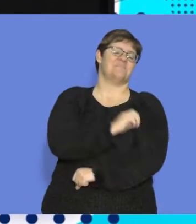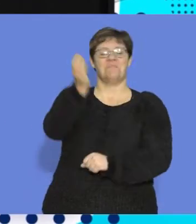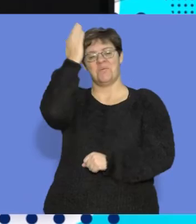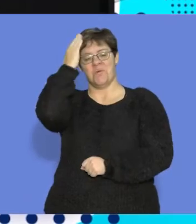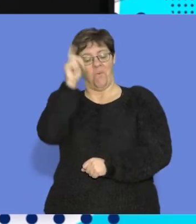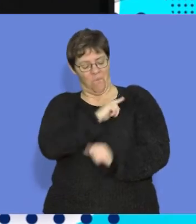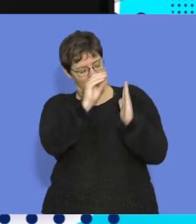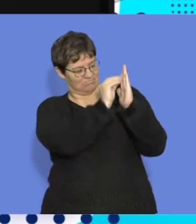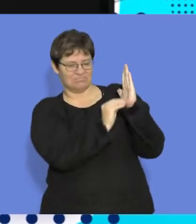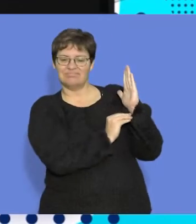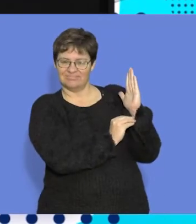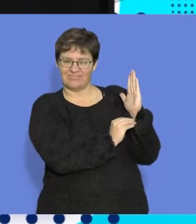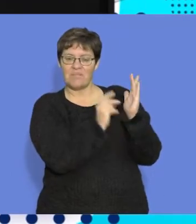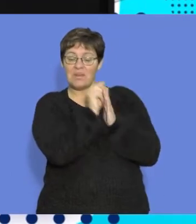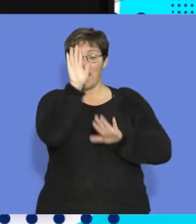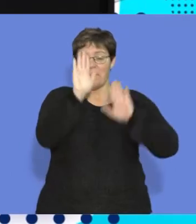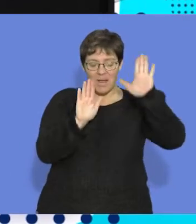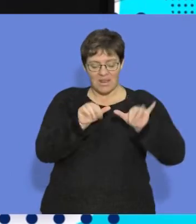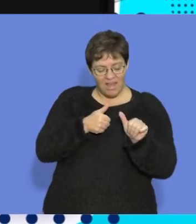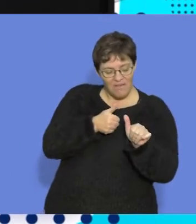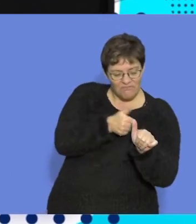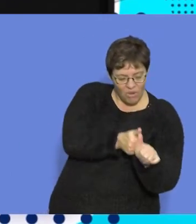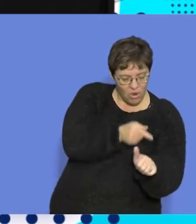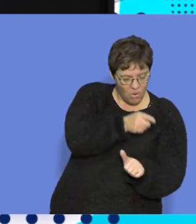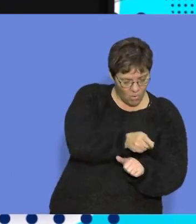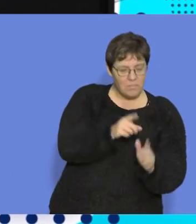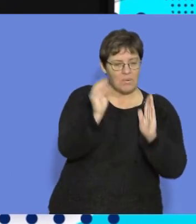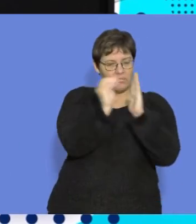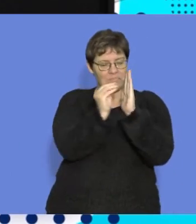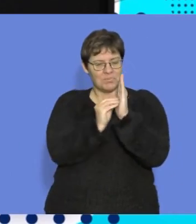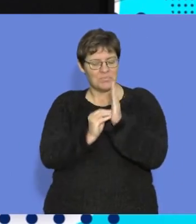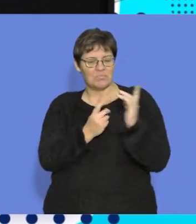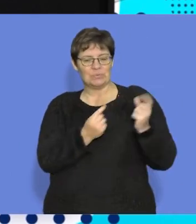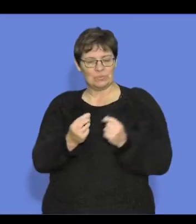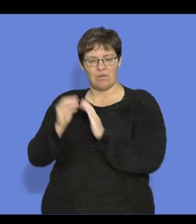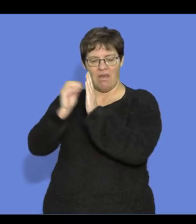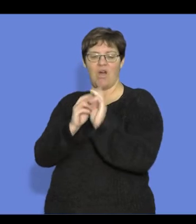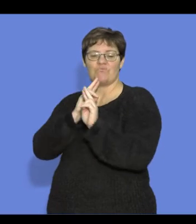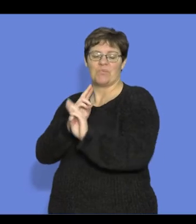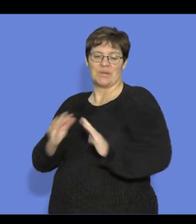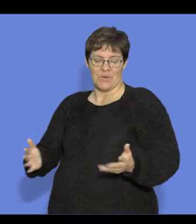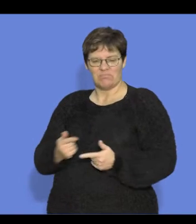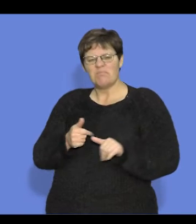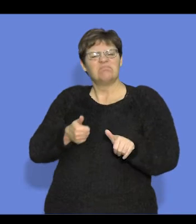certain pattern or method that they use to be able to do this.